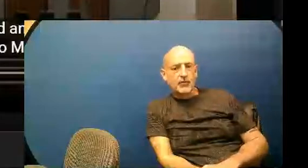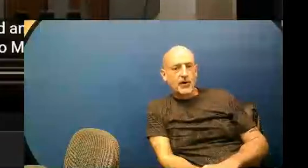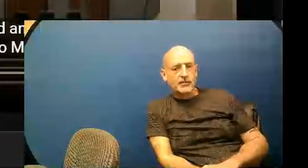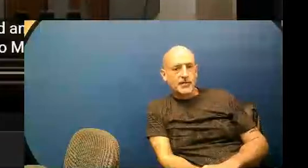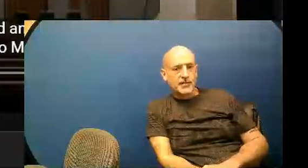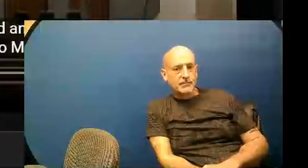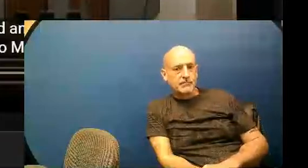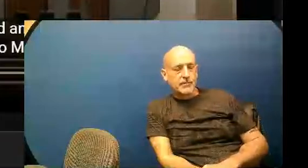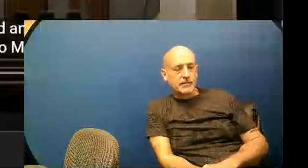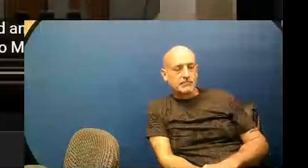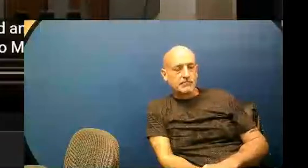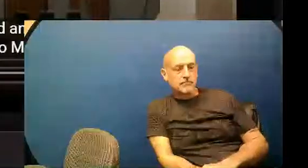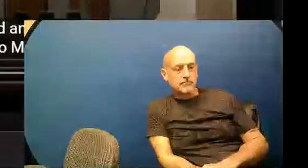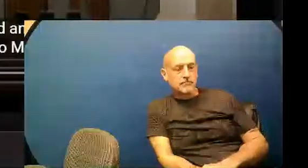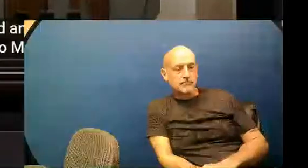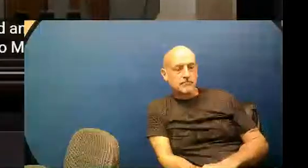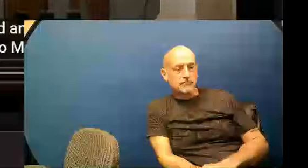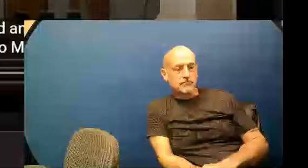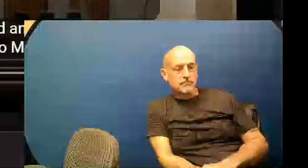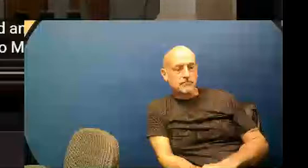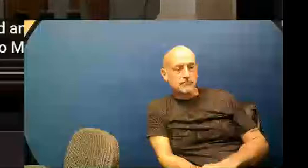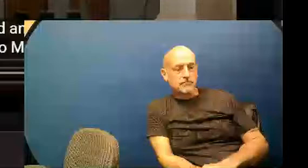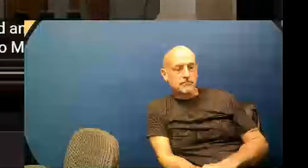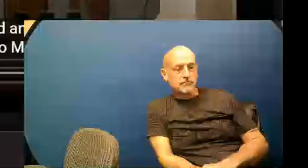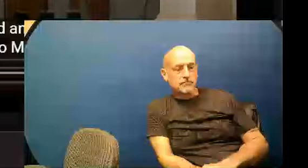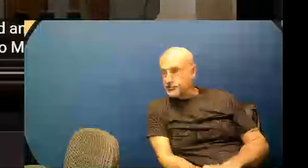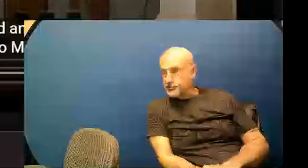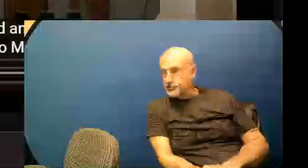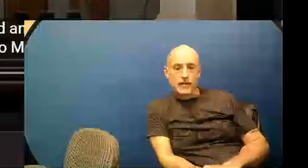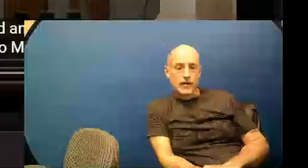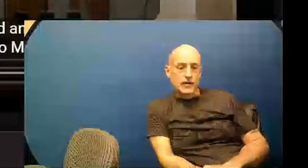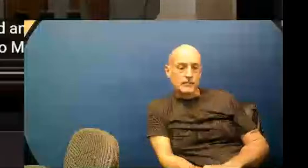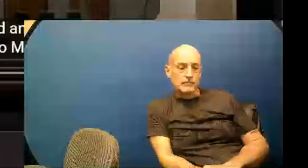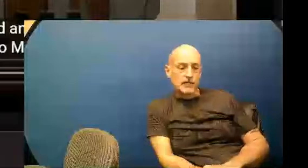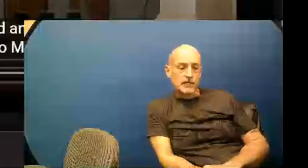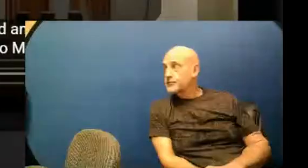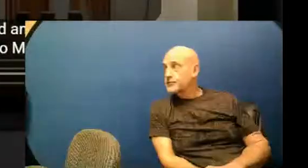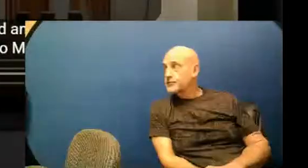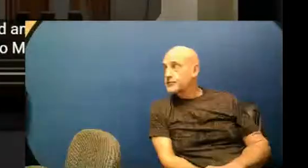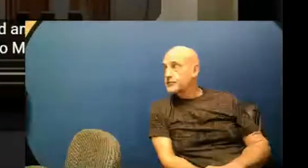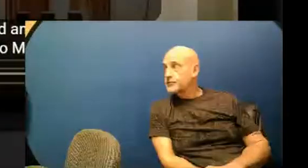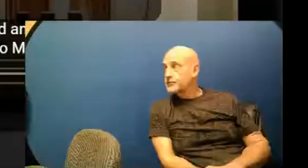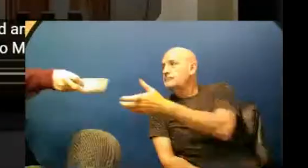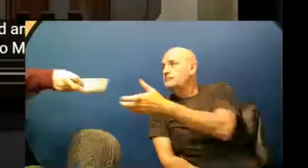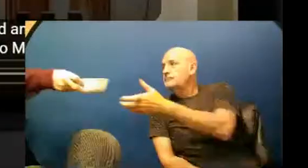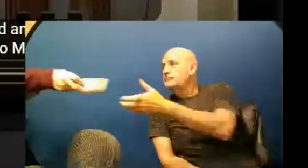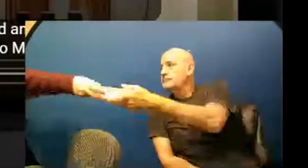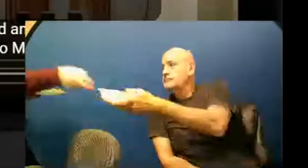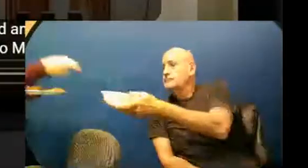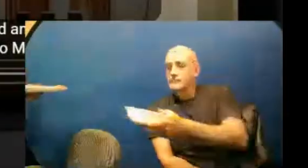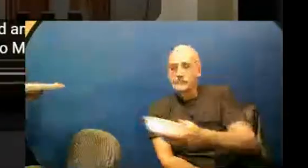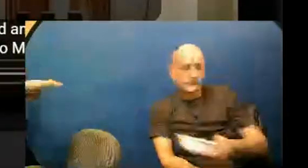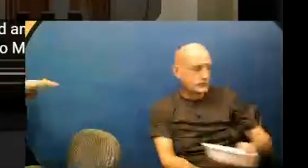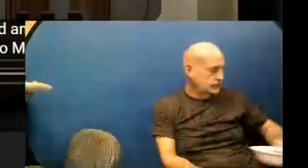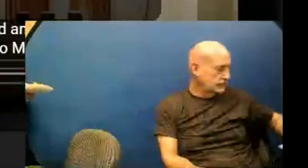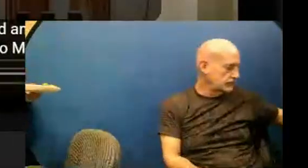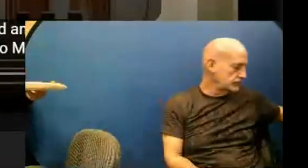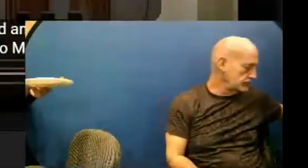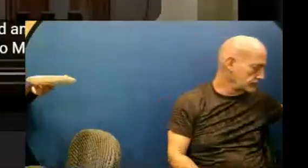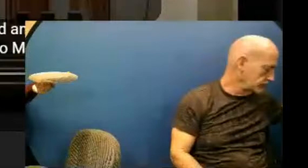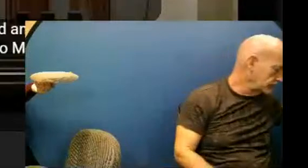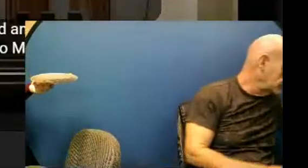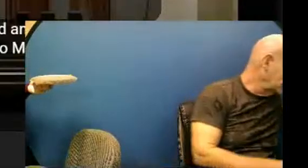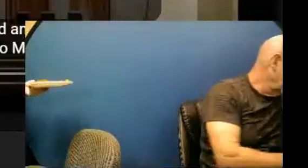and may it has please a the court, voice, then that wholly gives them apart all from other, the a whole company's nother legal set interests here, of restricts the rights, the First